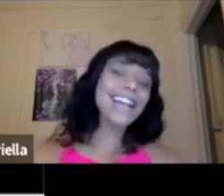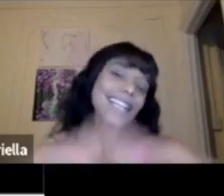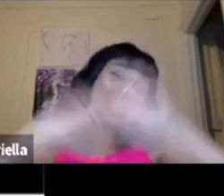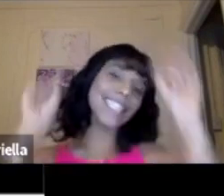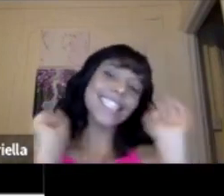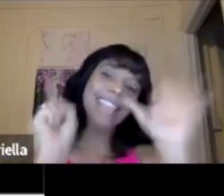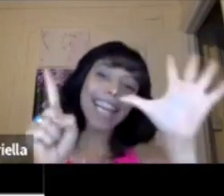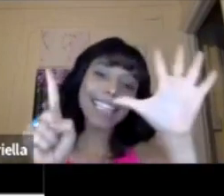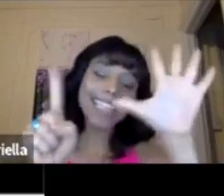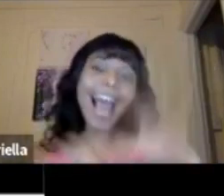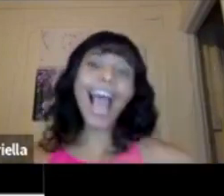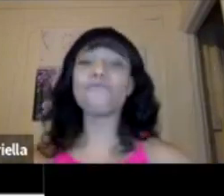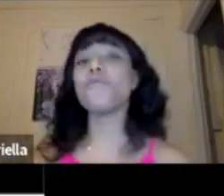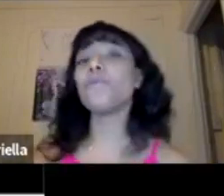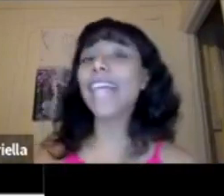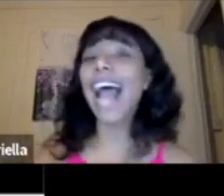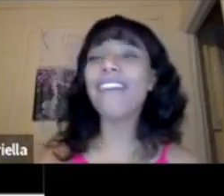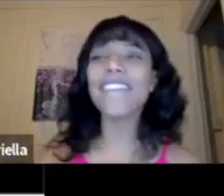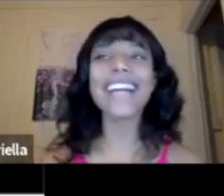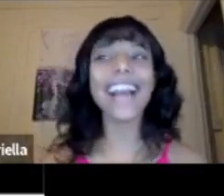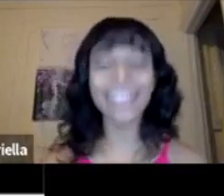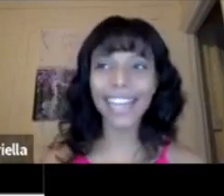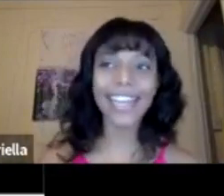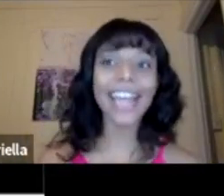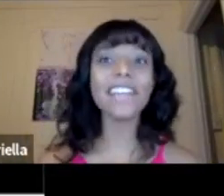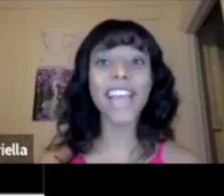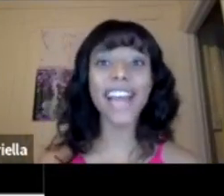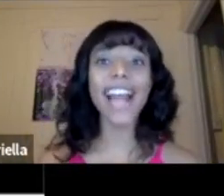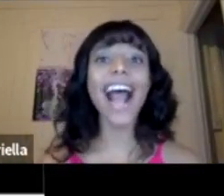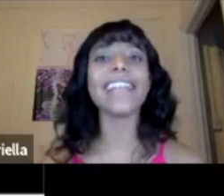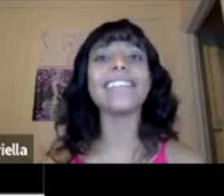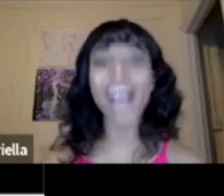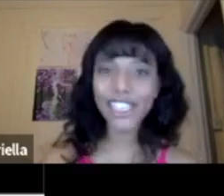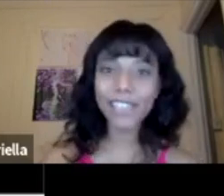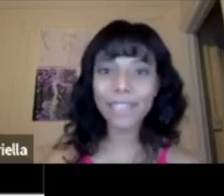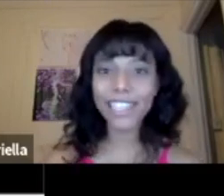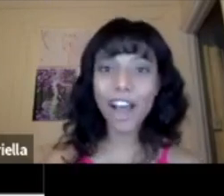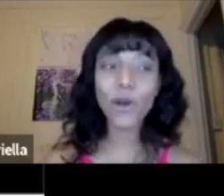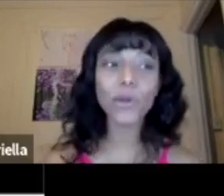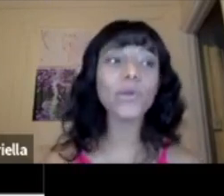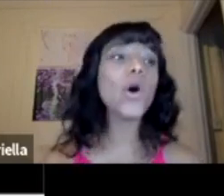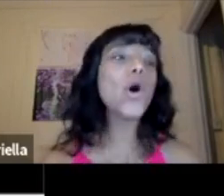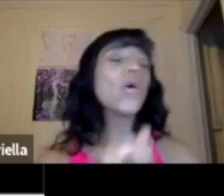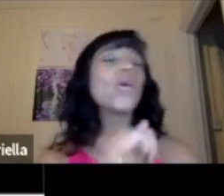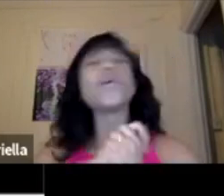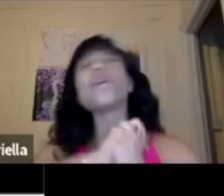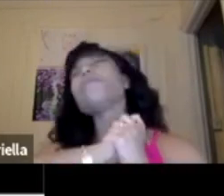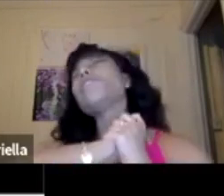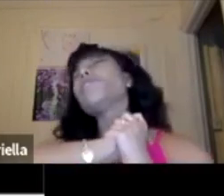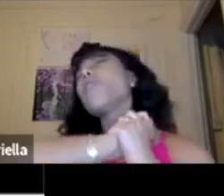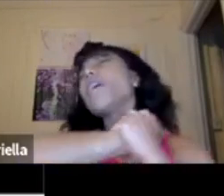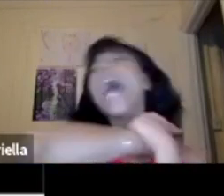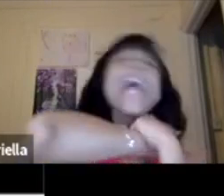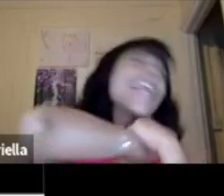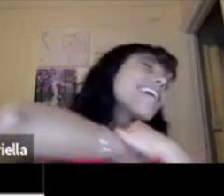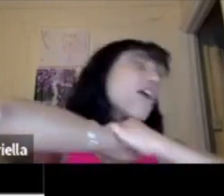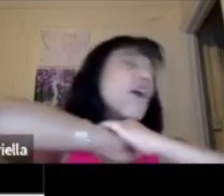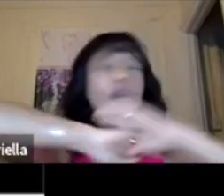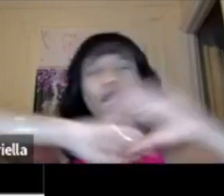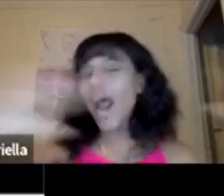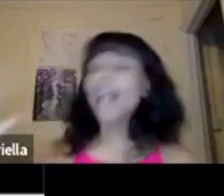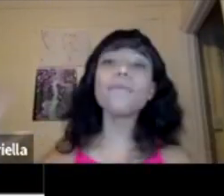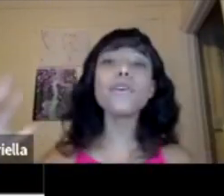day 6. And we will be having Catarina Rivera and Dr. Michelle, who will be doing